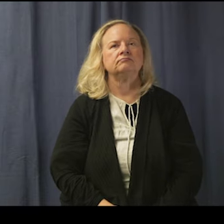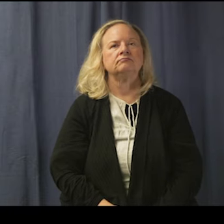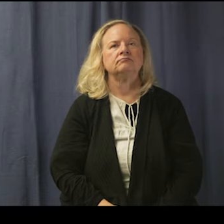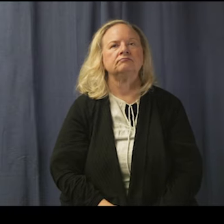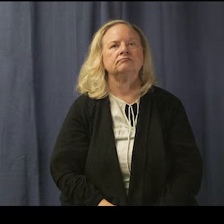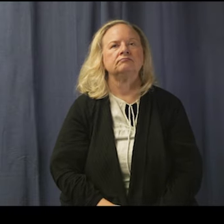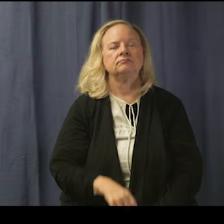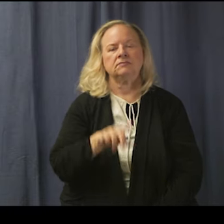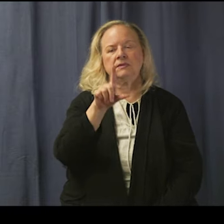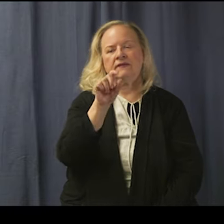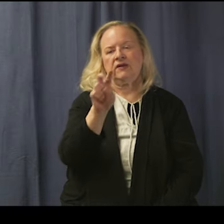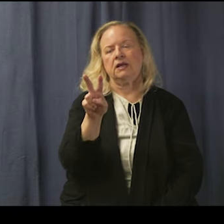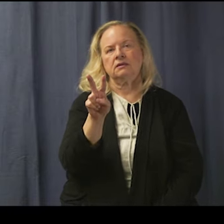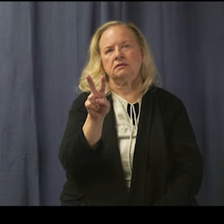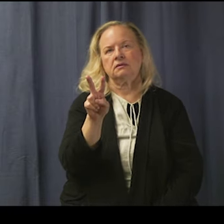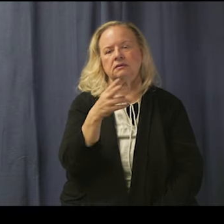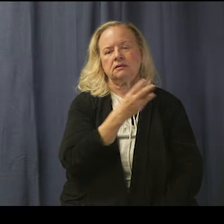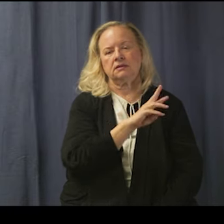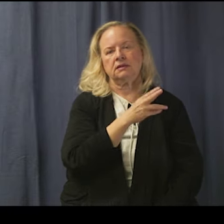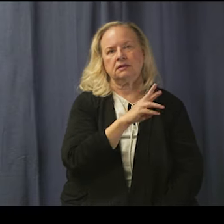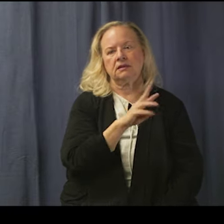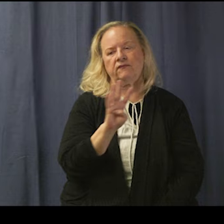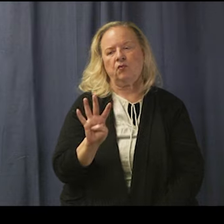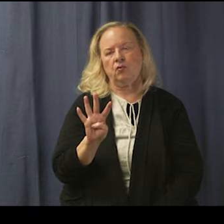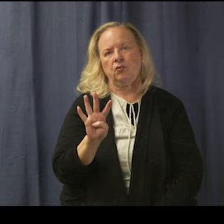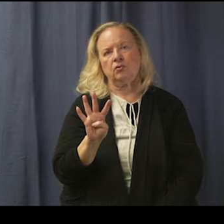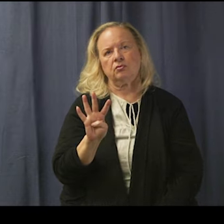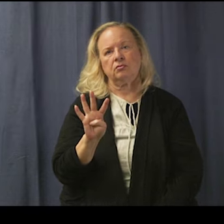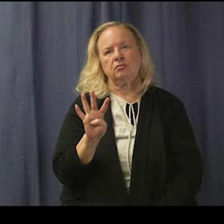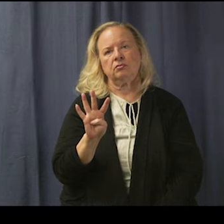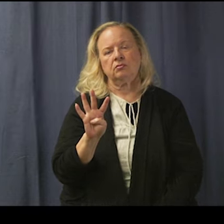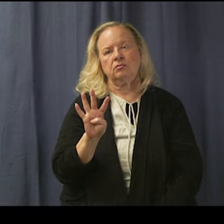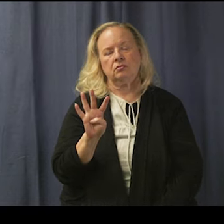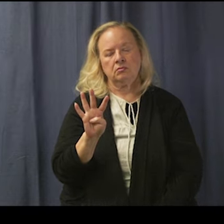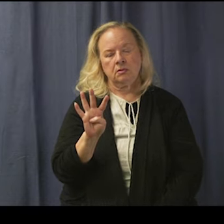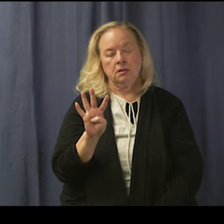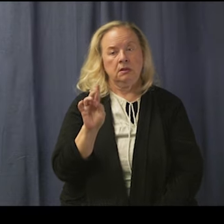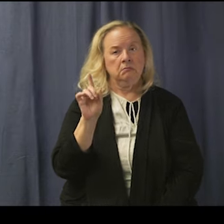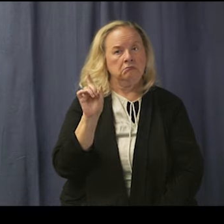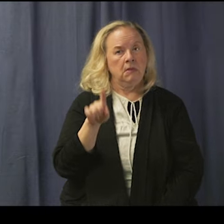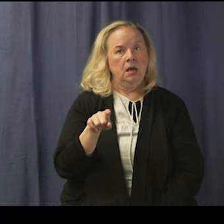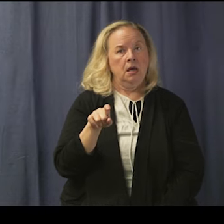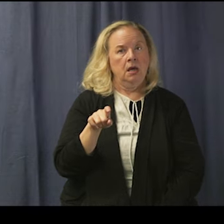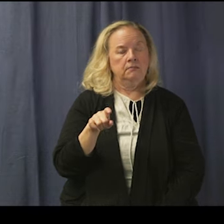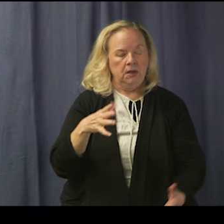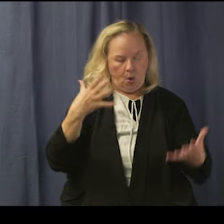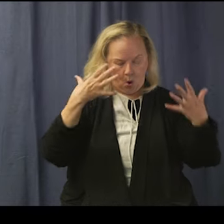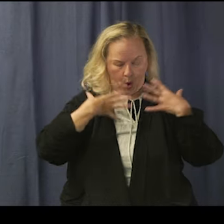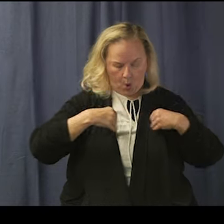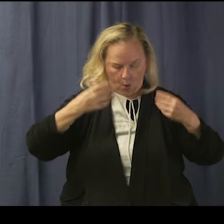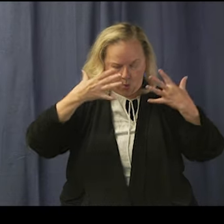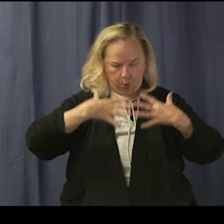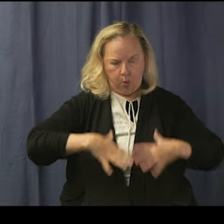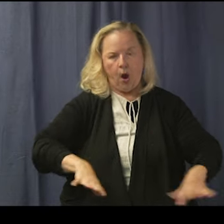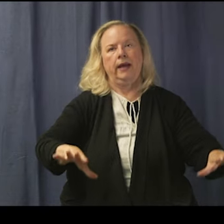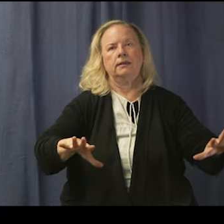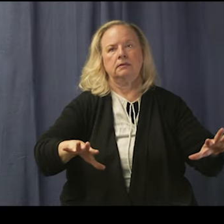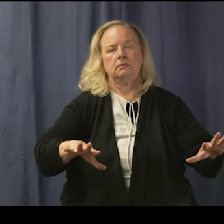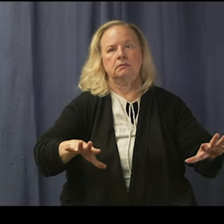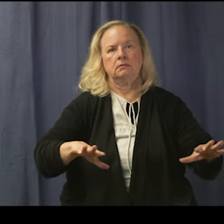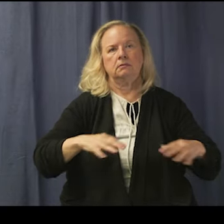to Leviticus 16:4. He has to put on all white. He puts on a